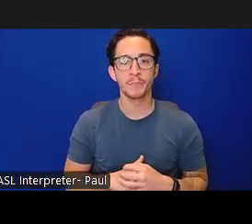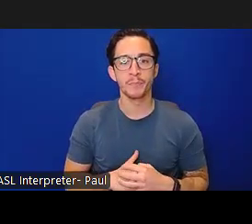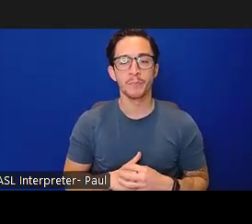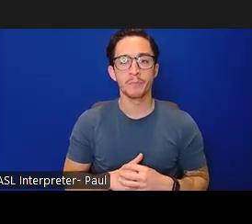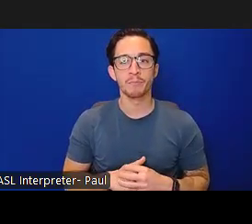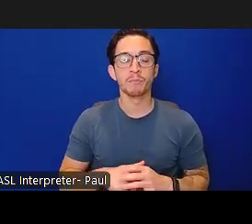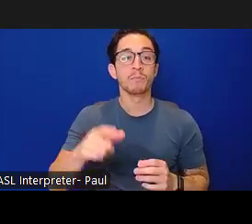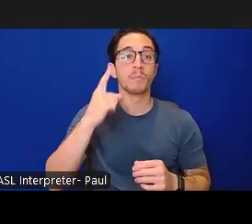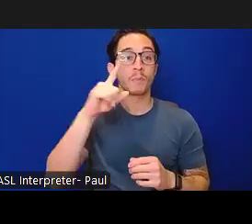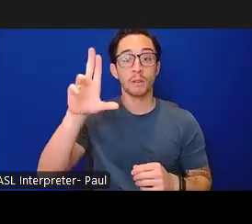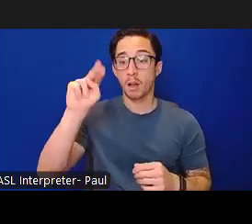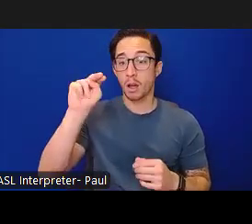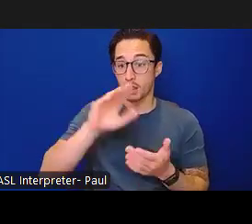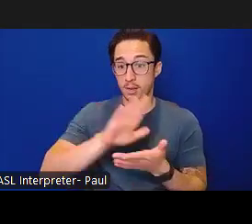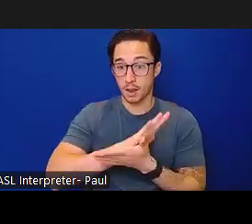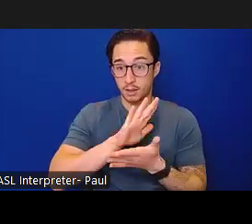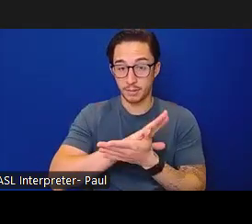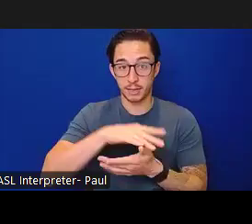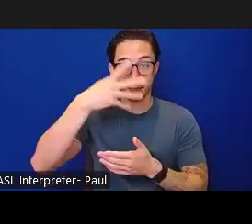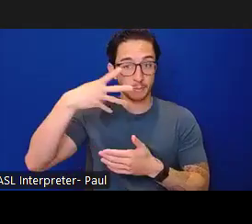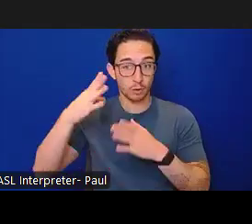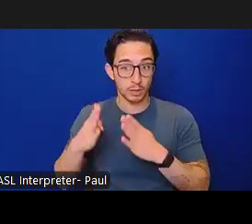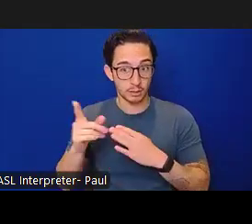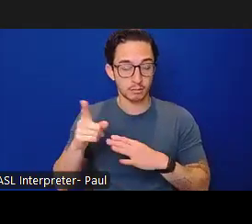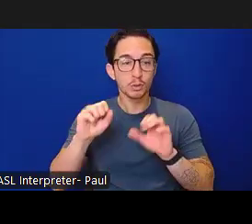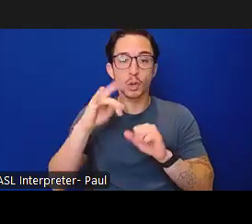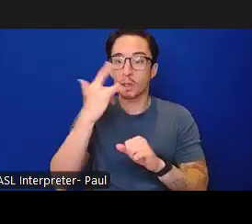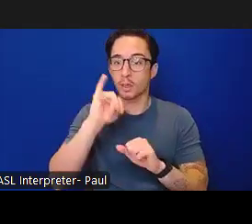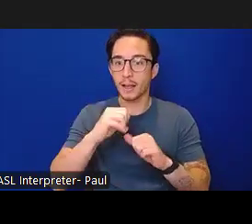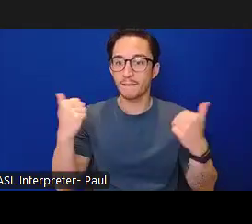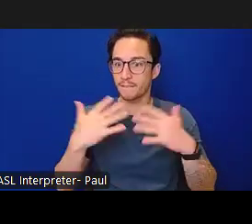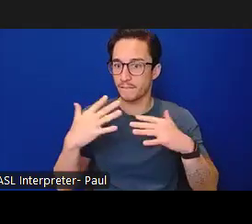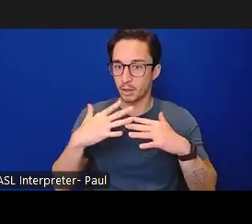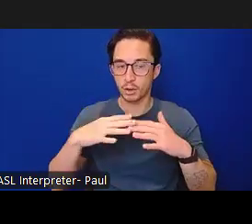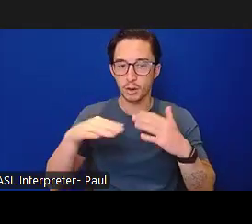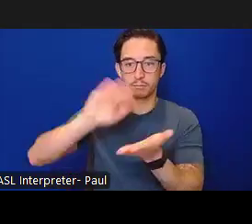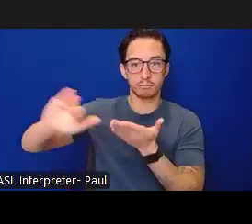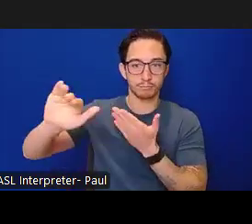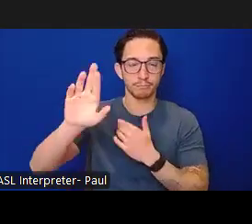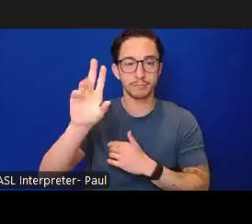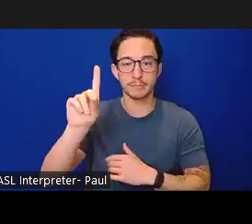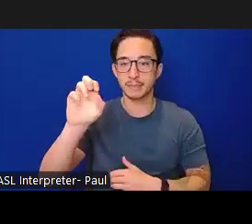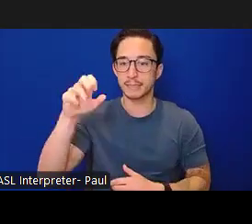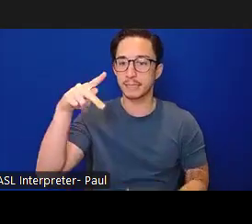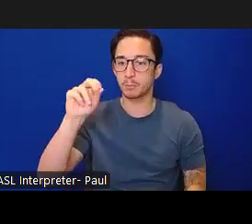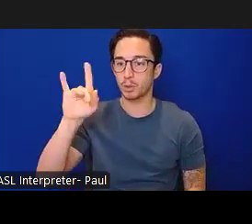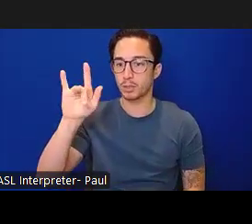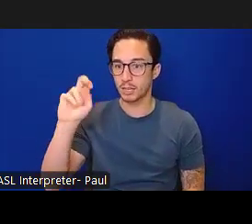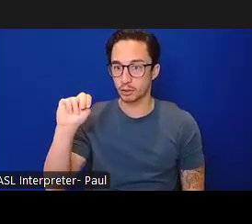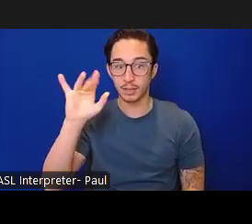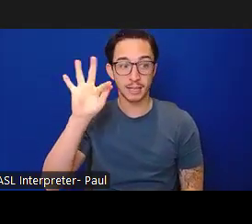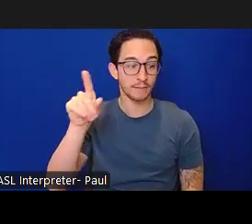For an undocumented immigrant, it can look like fear of deportation if he, she,